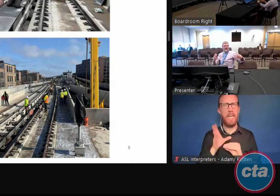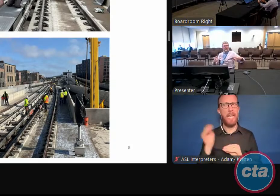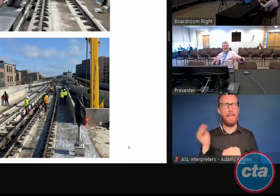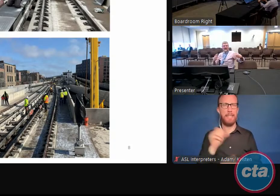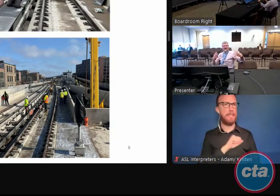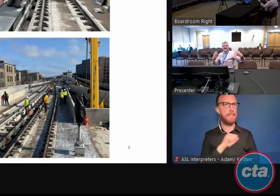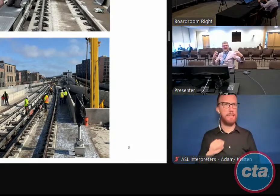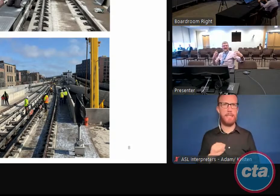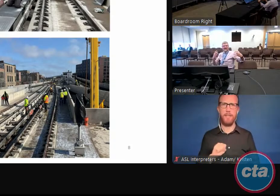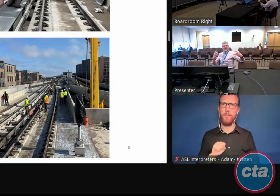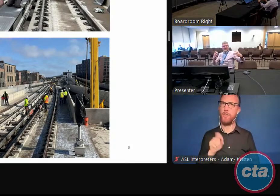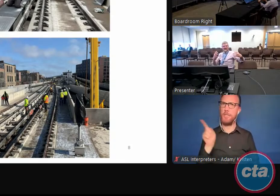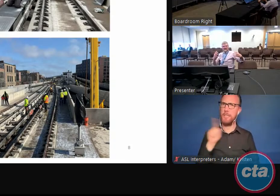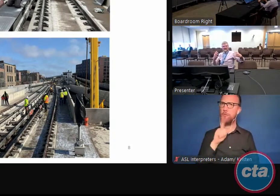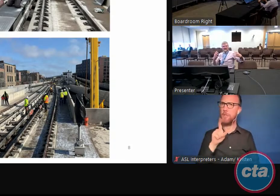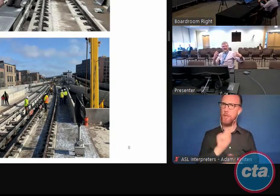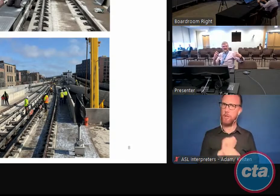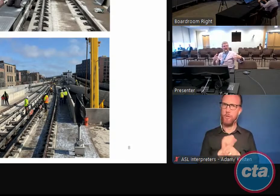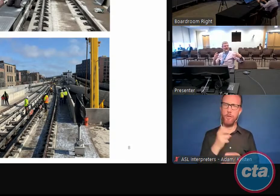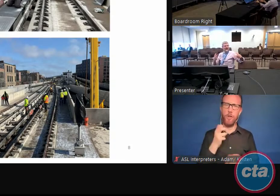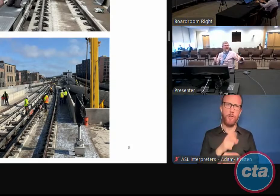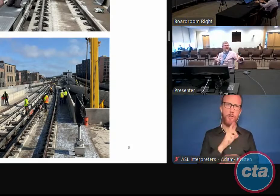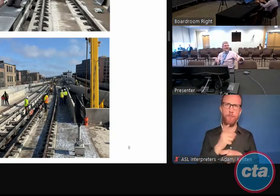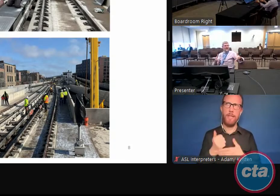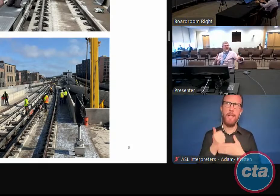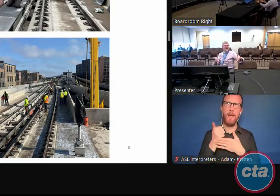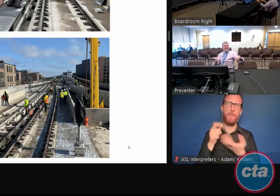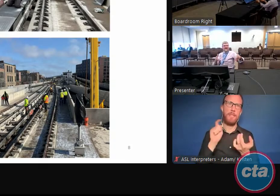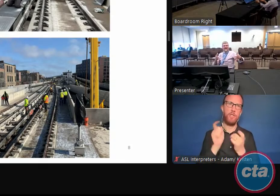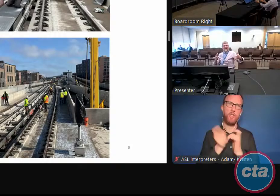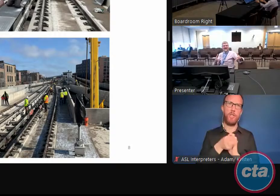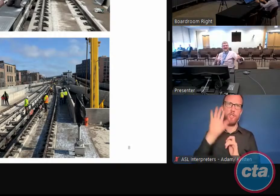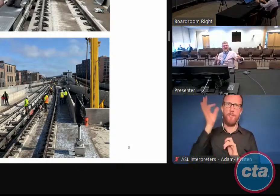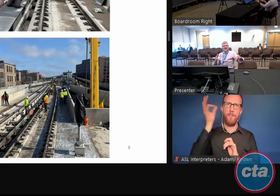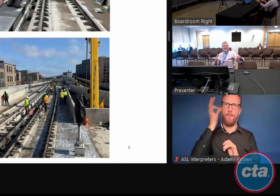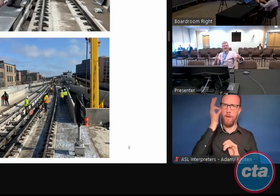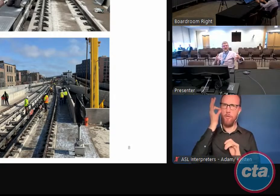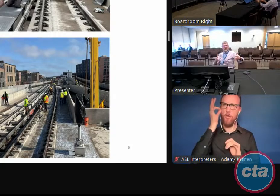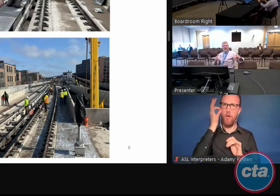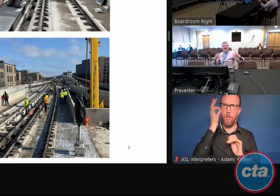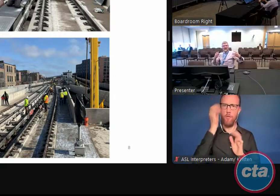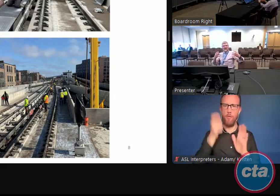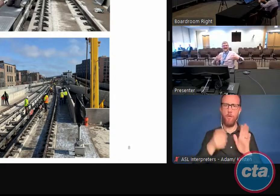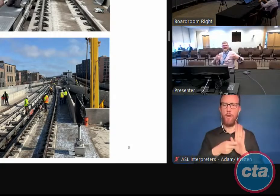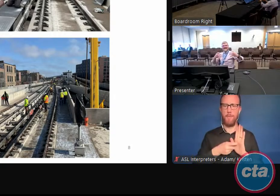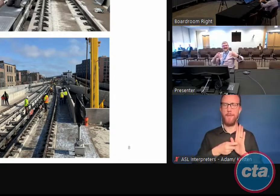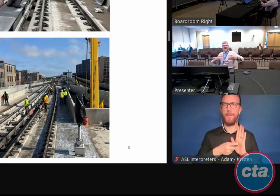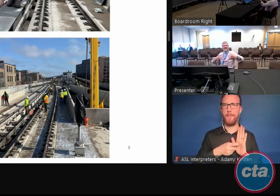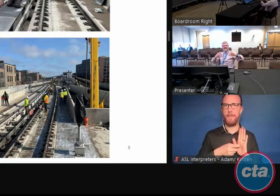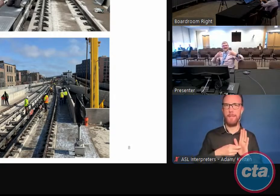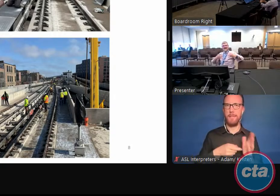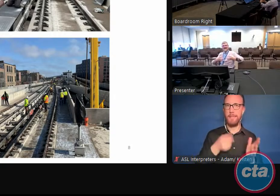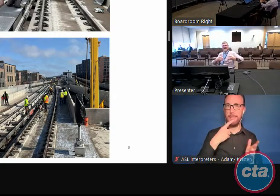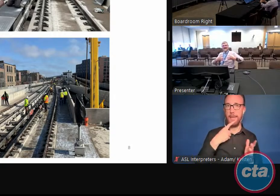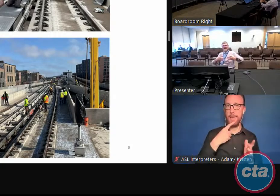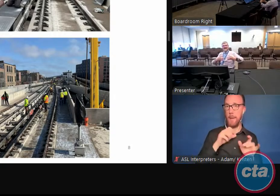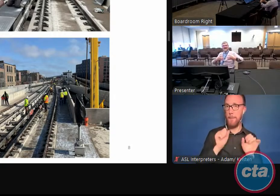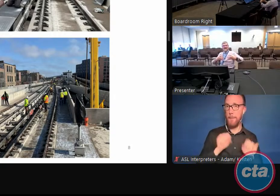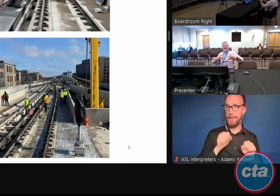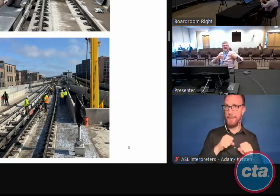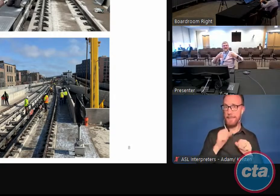to upgrade the federal language around projects that could get in there. So you could show a capacity increase